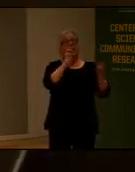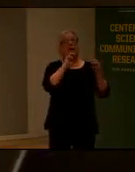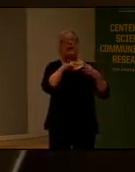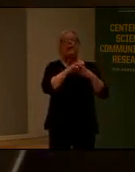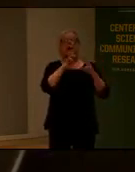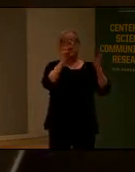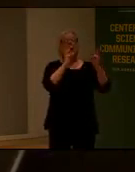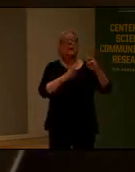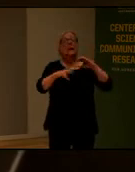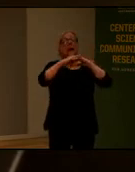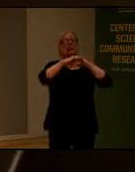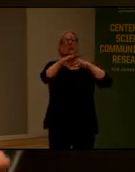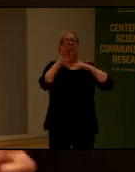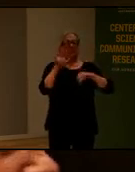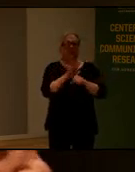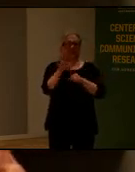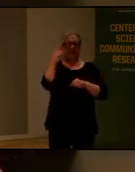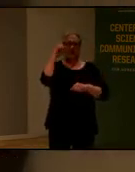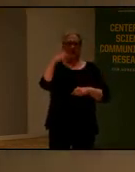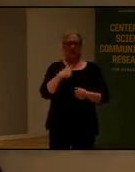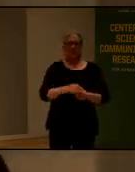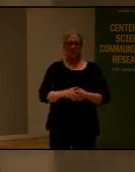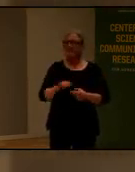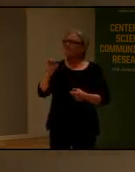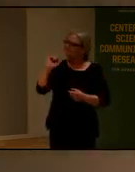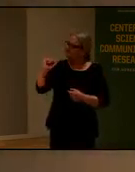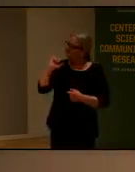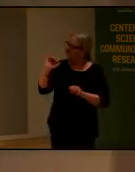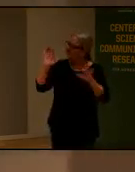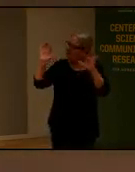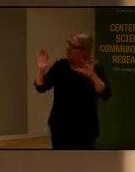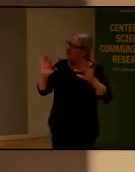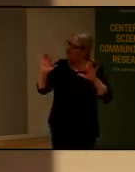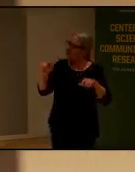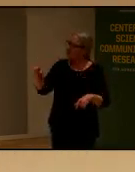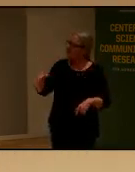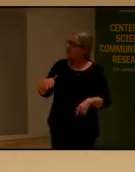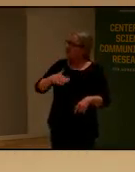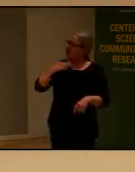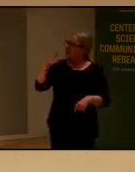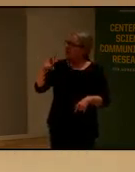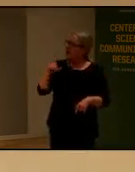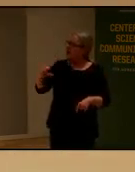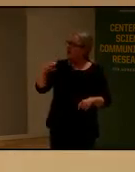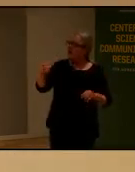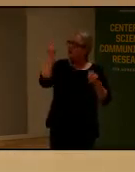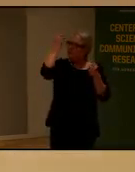enough for me. Yeah, that's awesome. I'm glad you also talked to Congress.